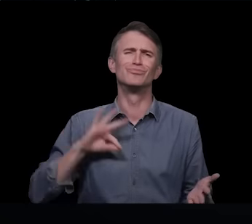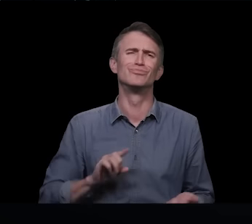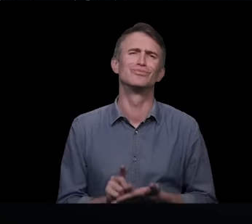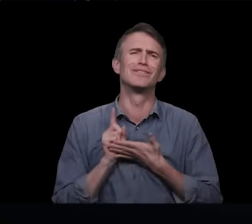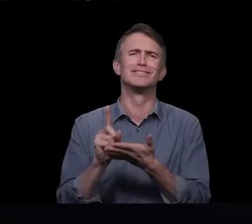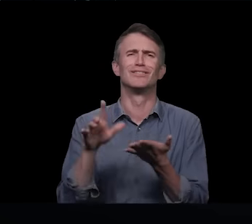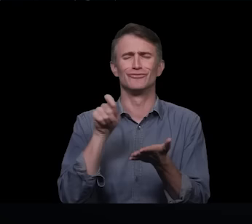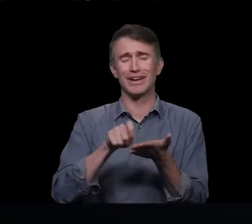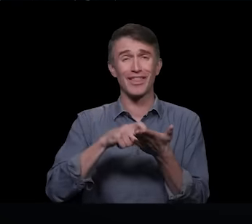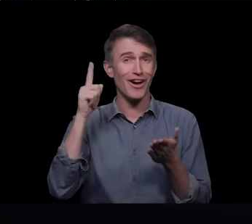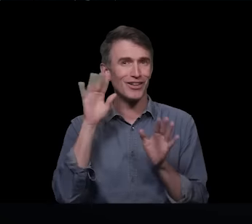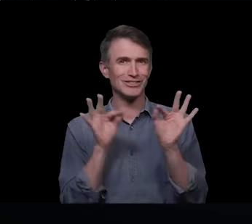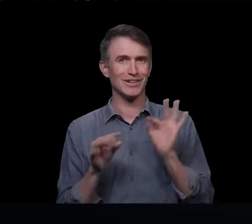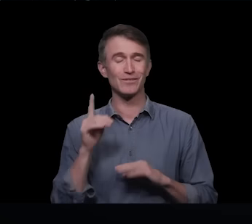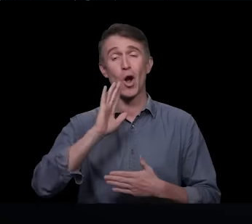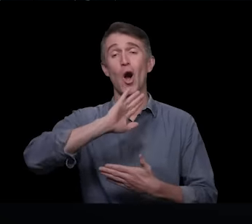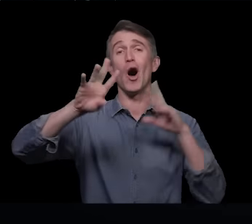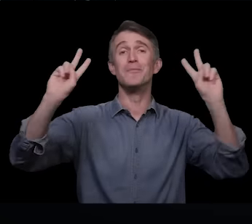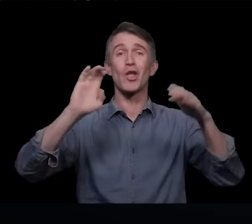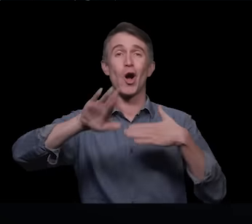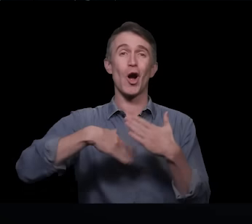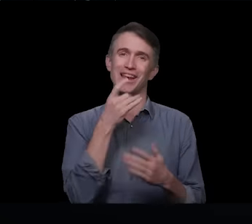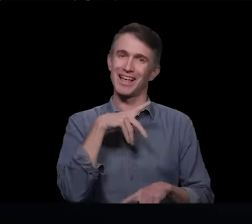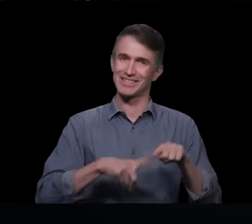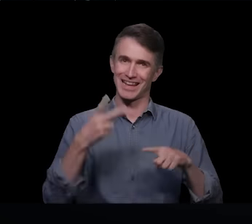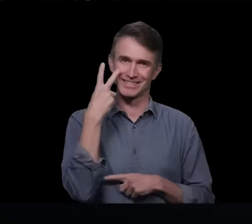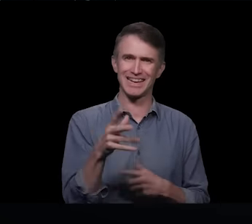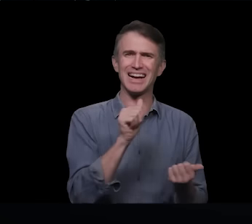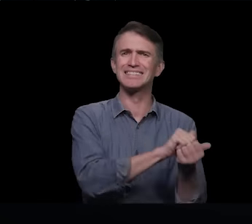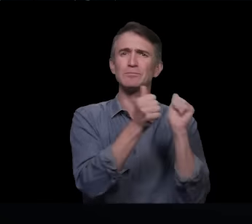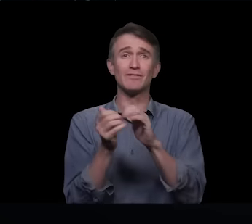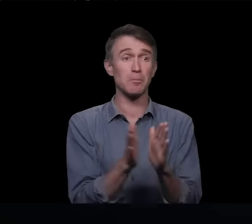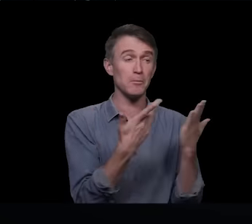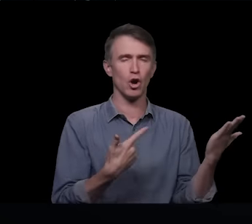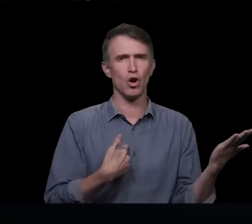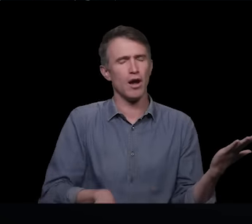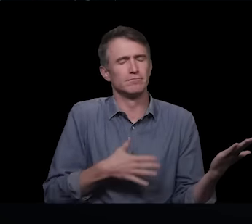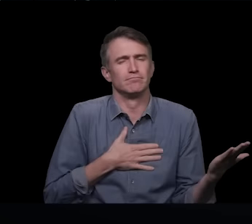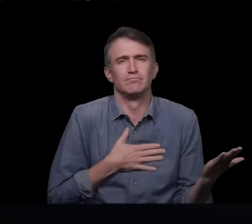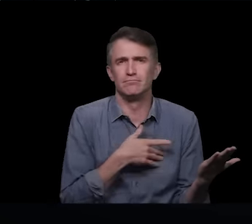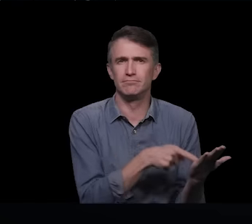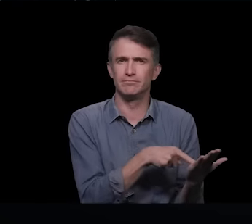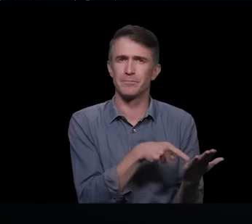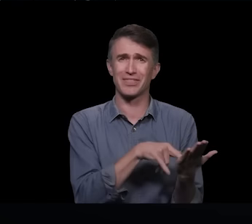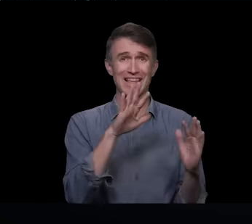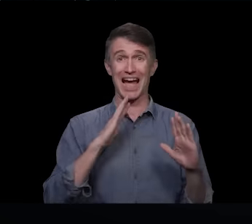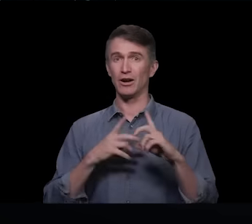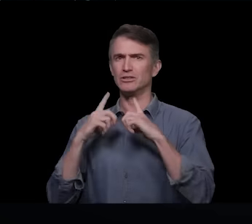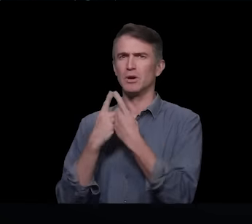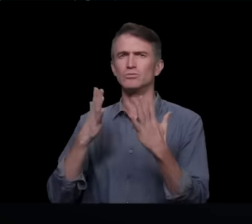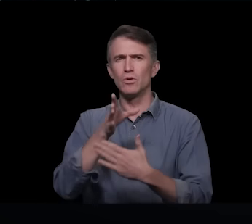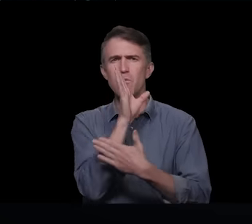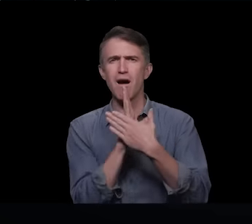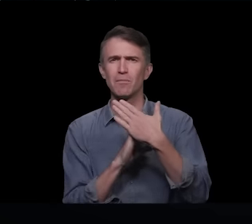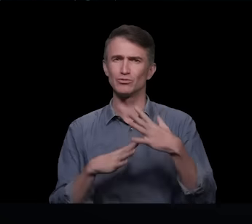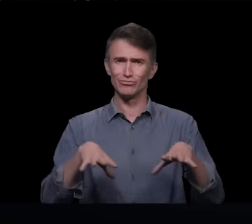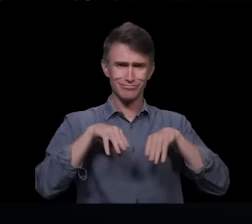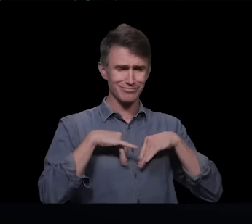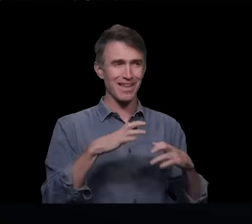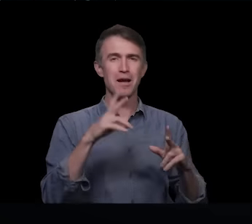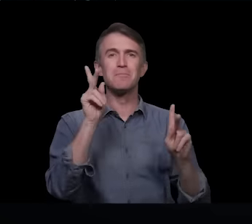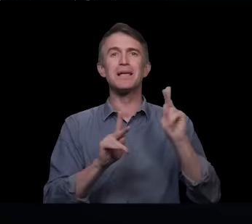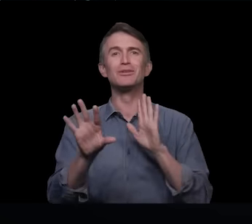had the privilege of writing the audio description for All the Light We Cannot See, an adaptation of a book I deeply love. Our department is so